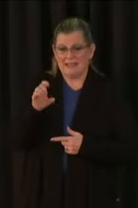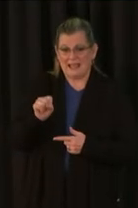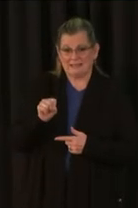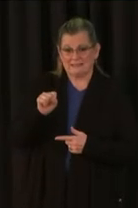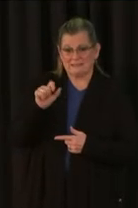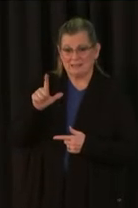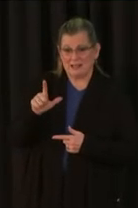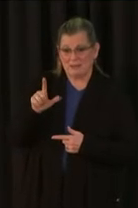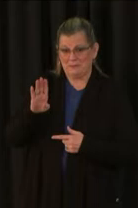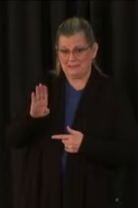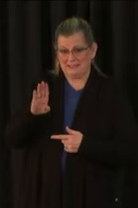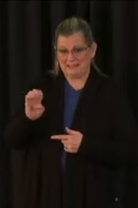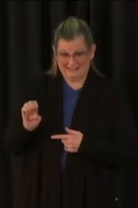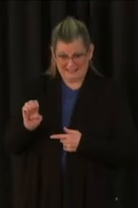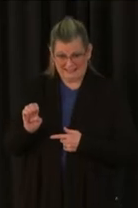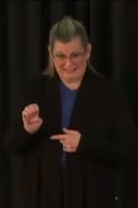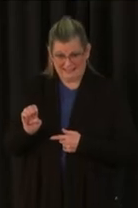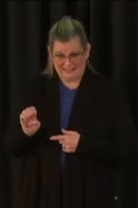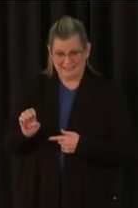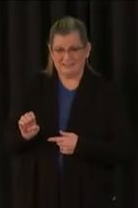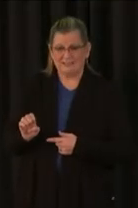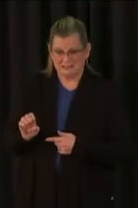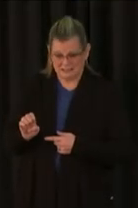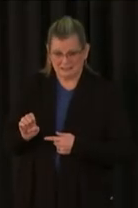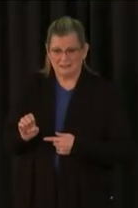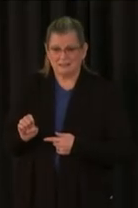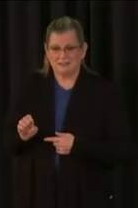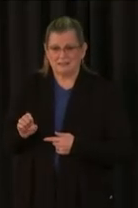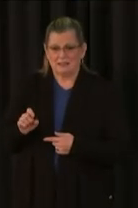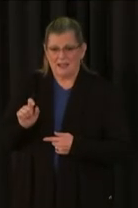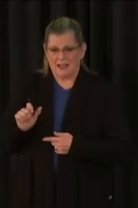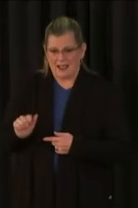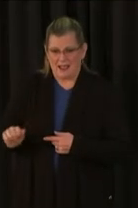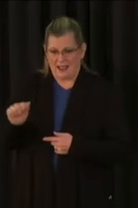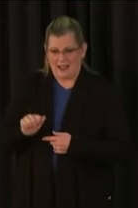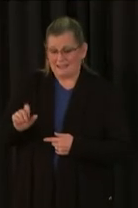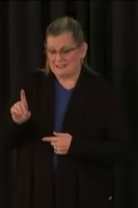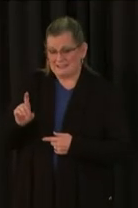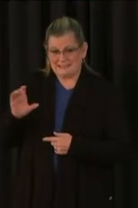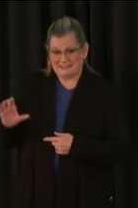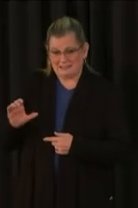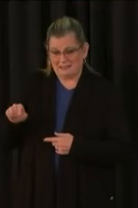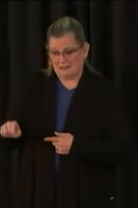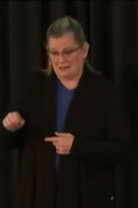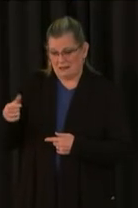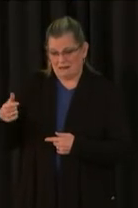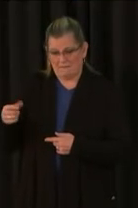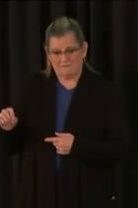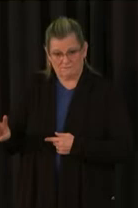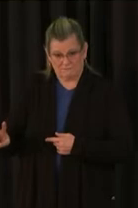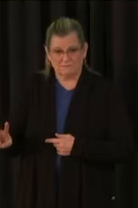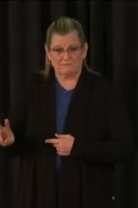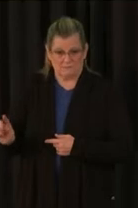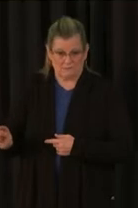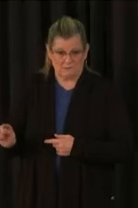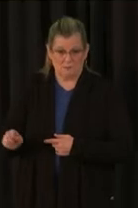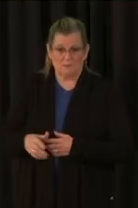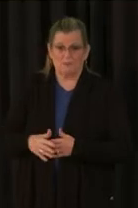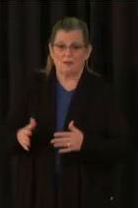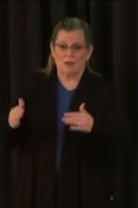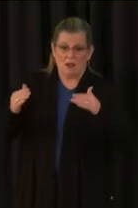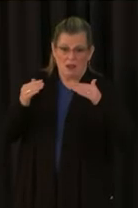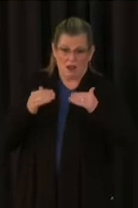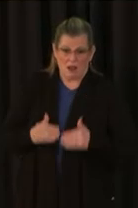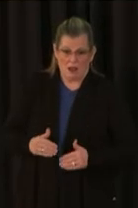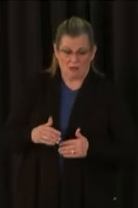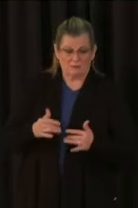dslbd.p as in Paul, T as in Tom, A, C as in Charlie, at dc.gov. On to